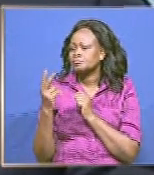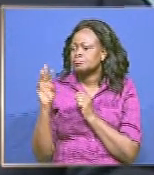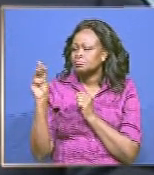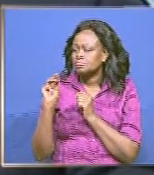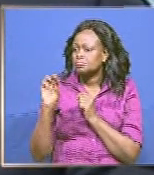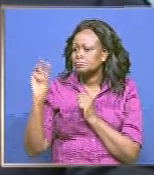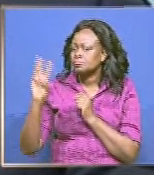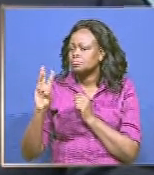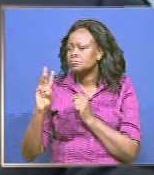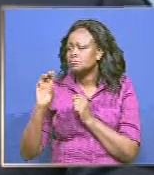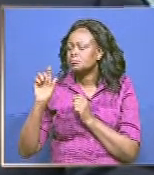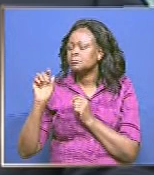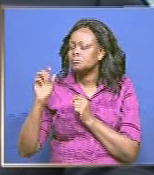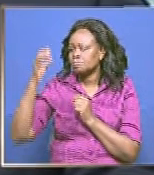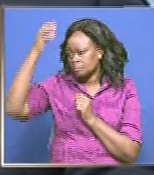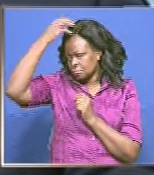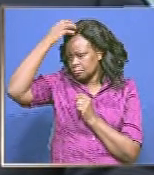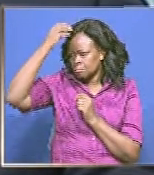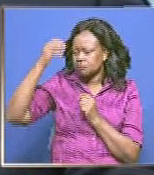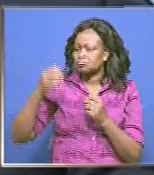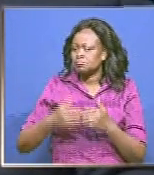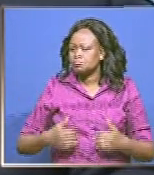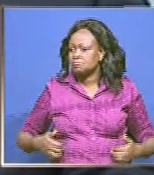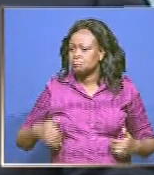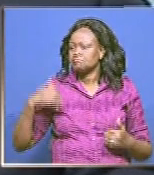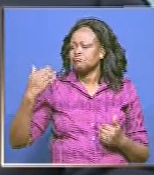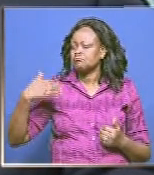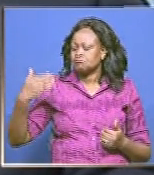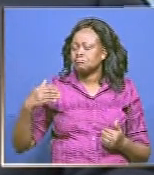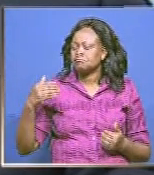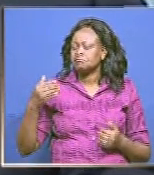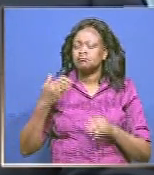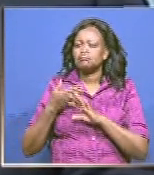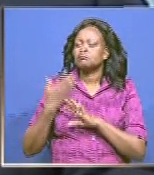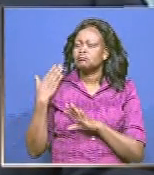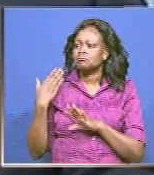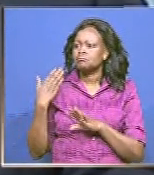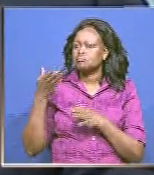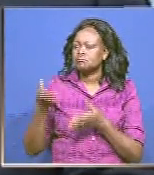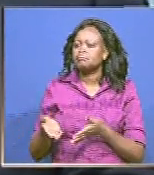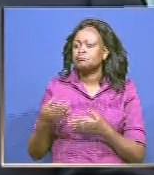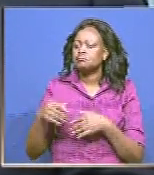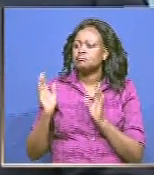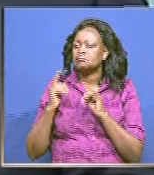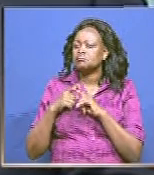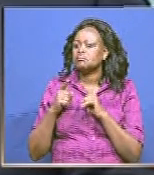Wajir, Lamu, Garissa, always, in those past years, mm-hmm. now they have left it, but there used to be rankings.